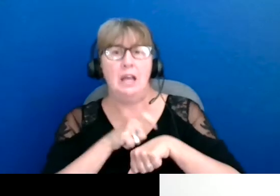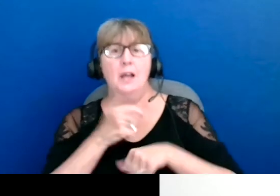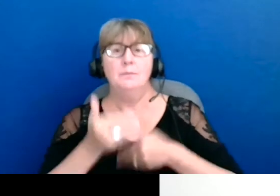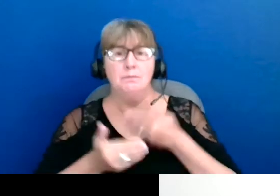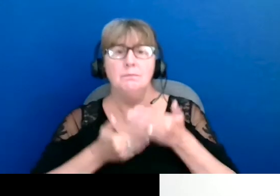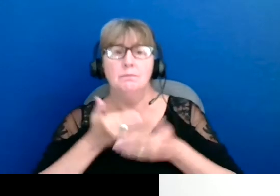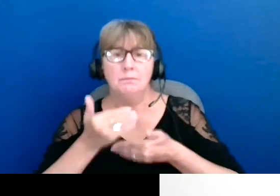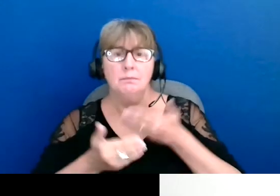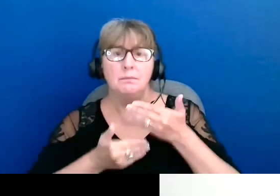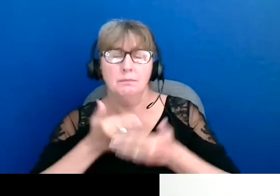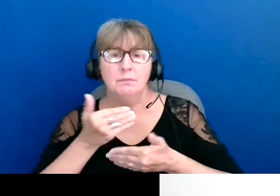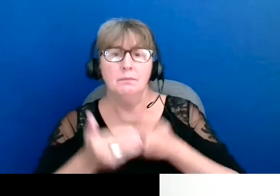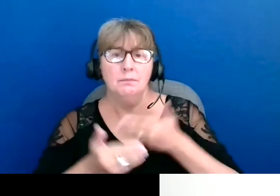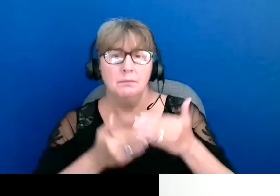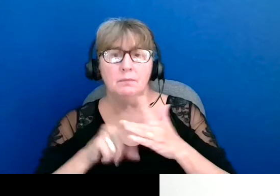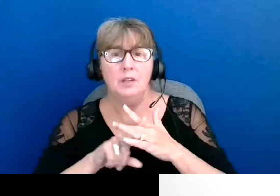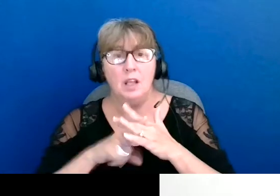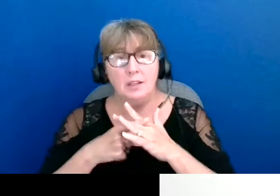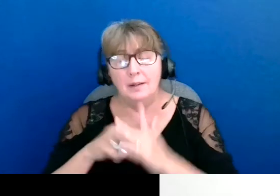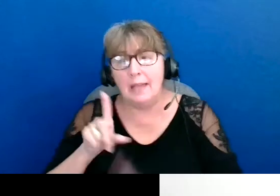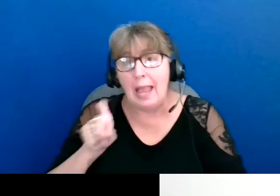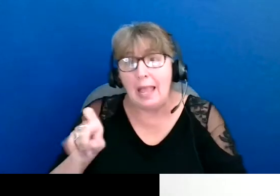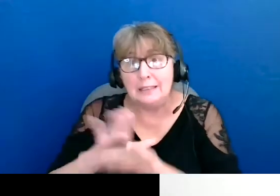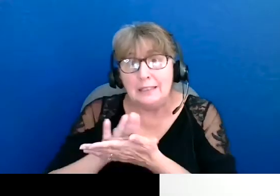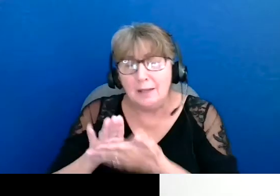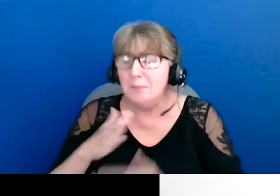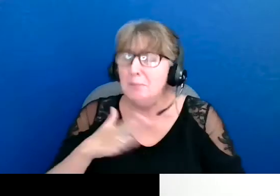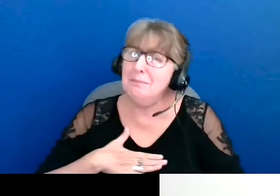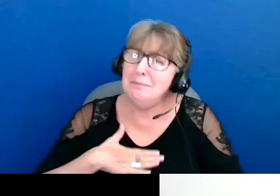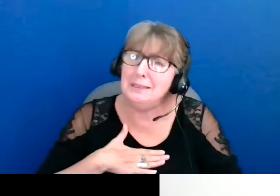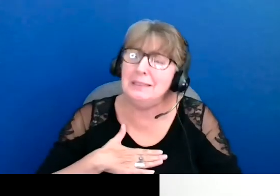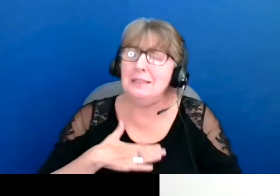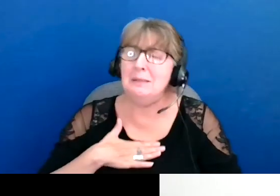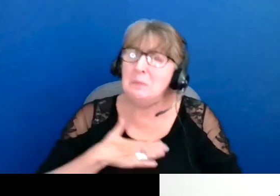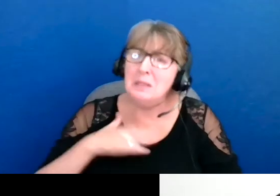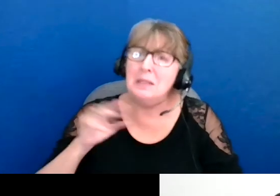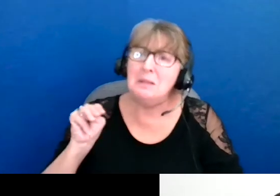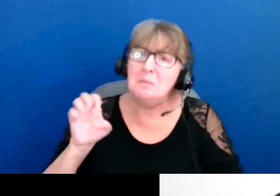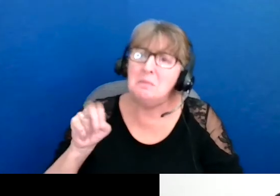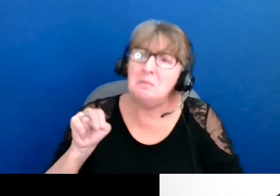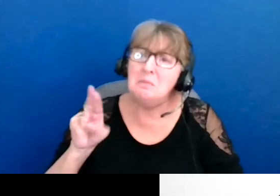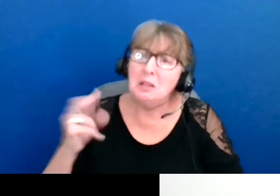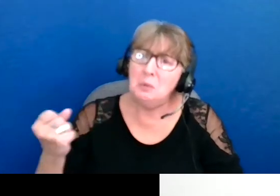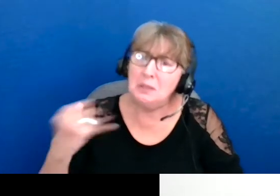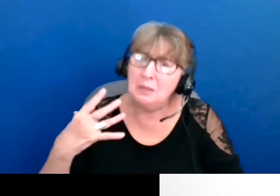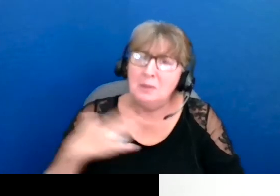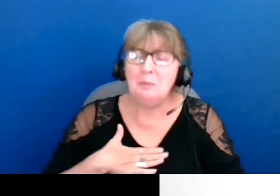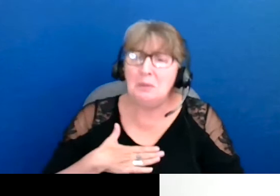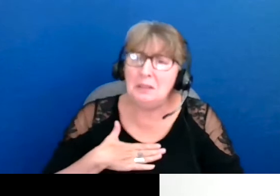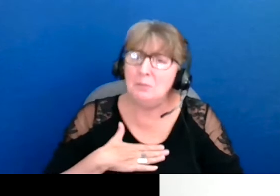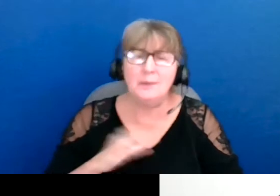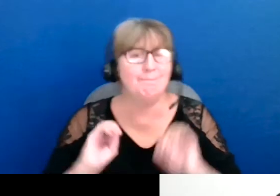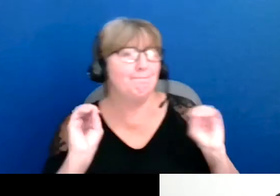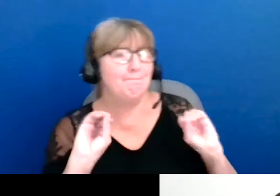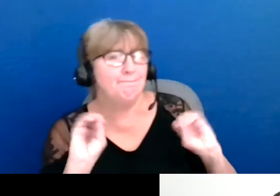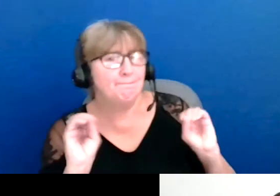I started by asking nicely, please make the menu accessible. Nothing happened. I